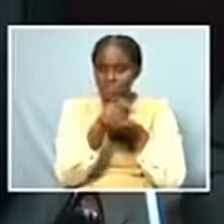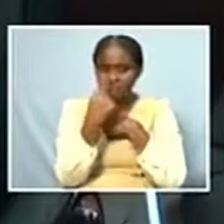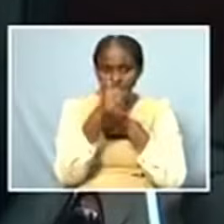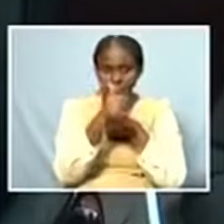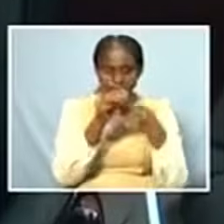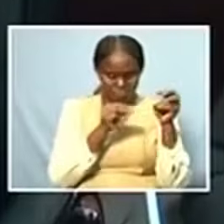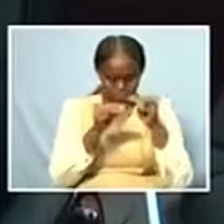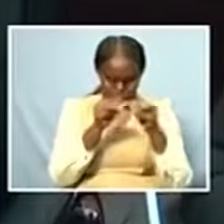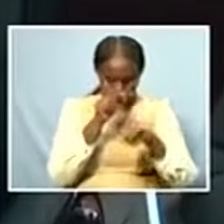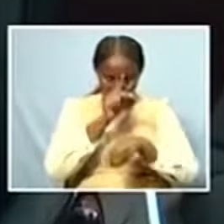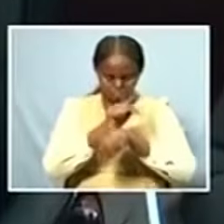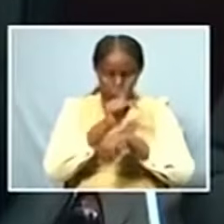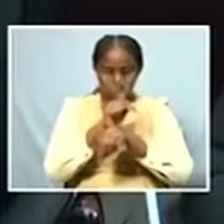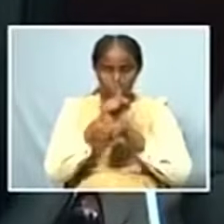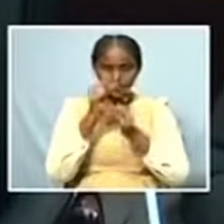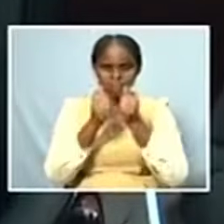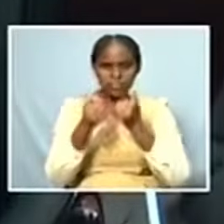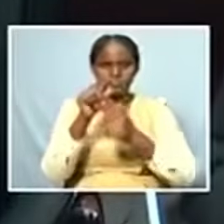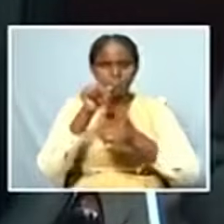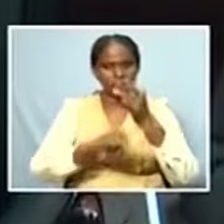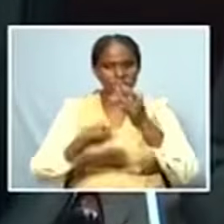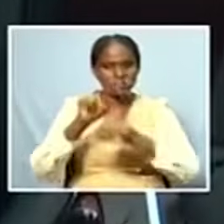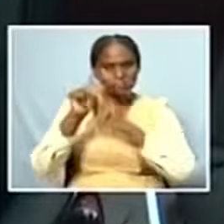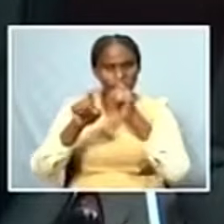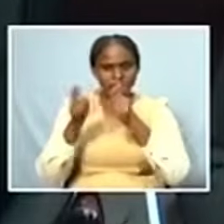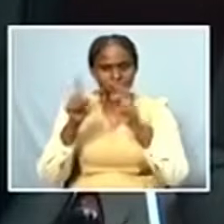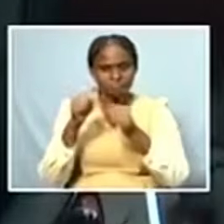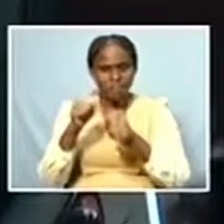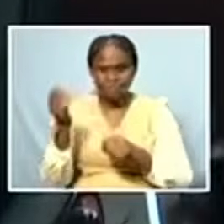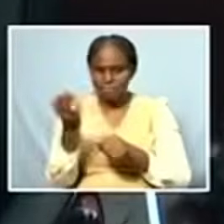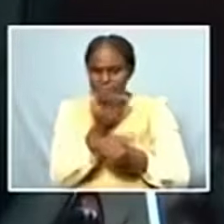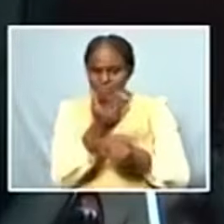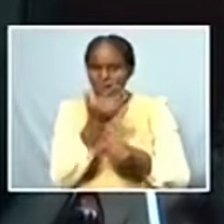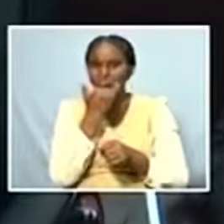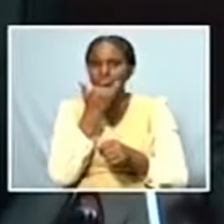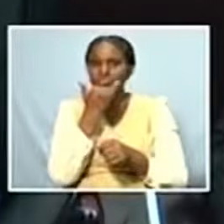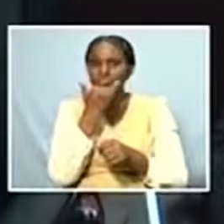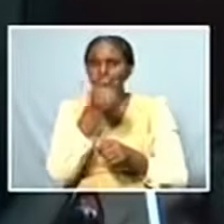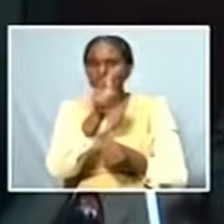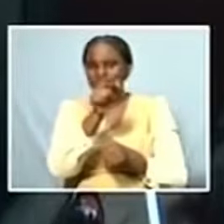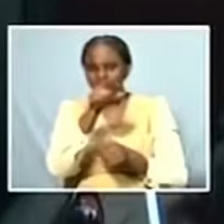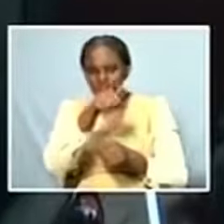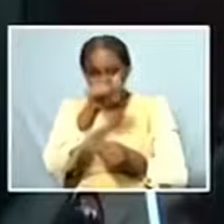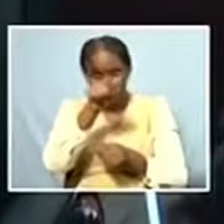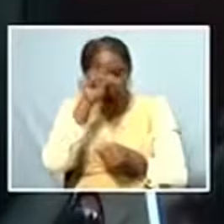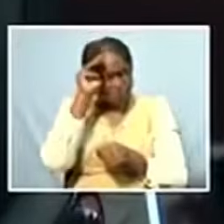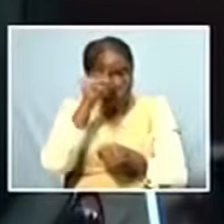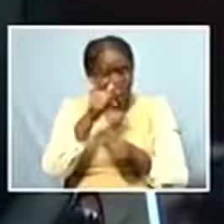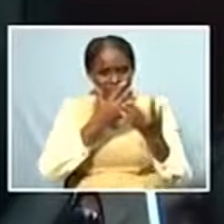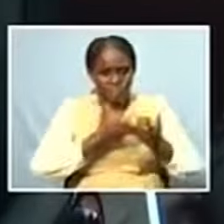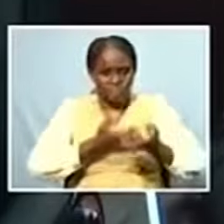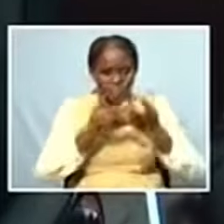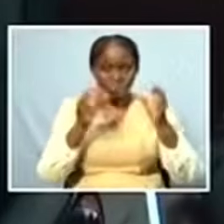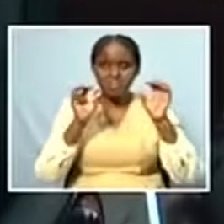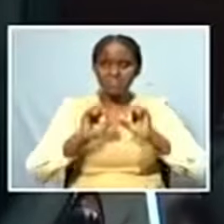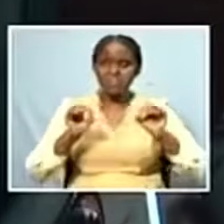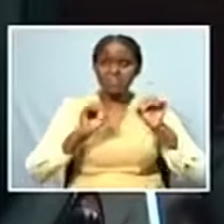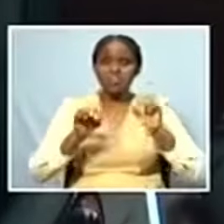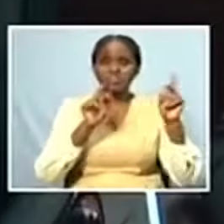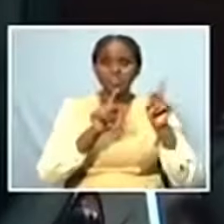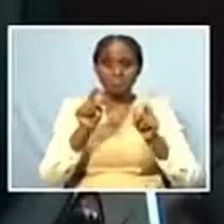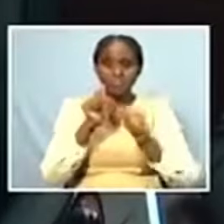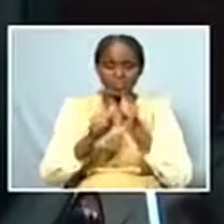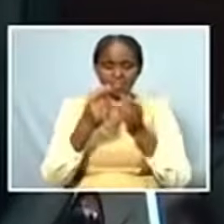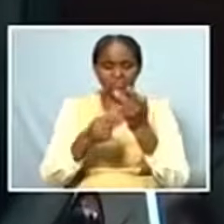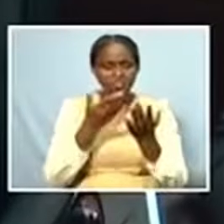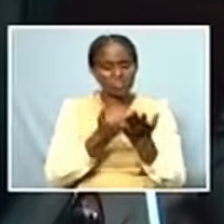the contracts, because the question is, when was this anomaly? You as a ministry raised the issue of non-performance, which is